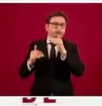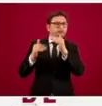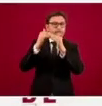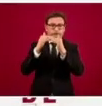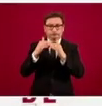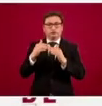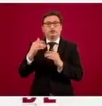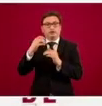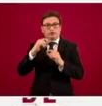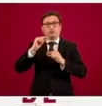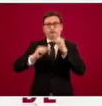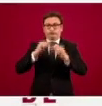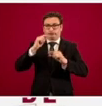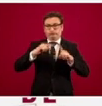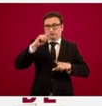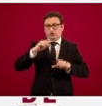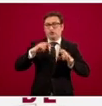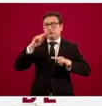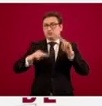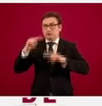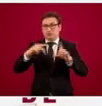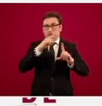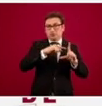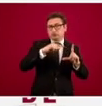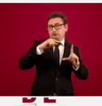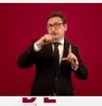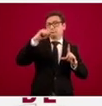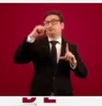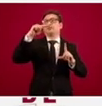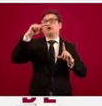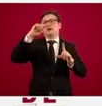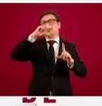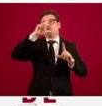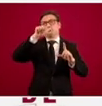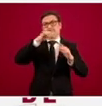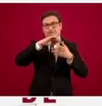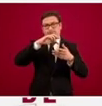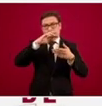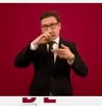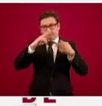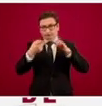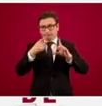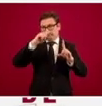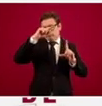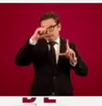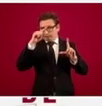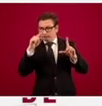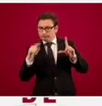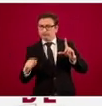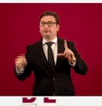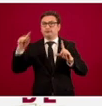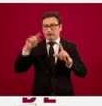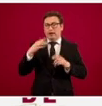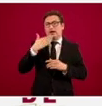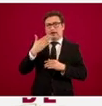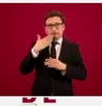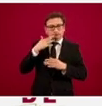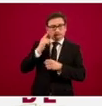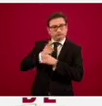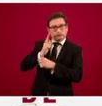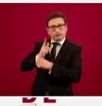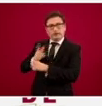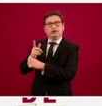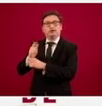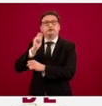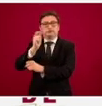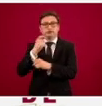several European countries are now exhibiting a trend which is a downward